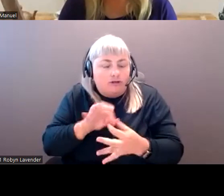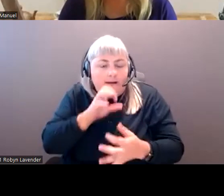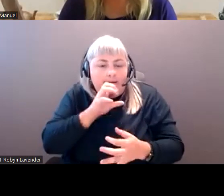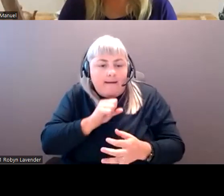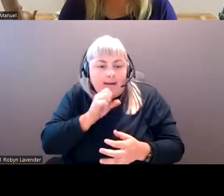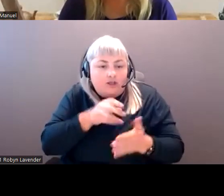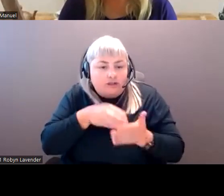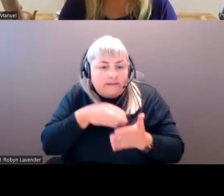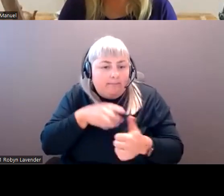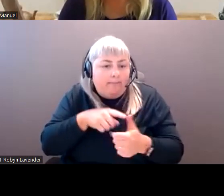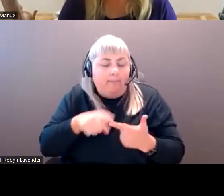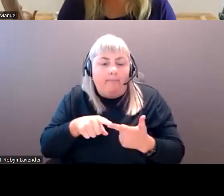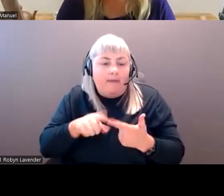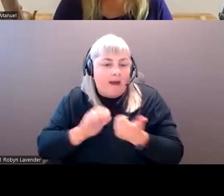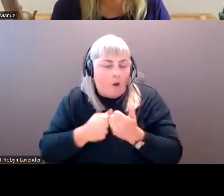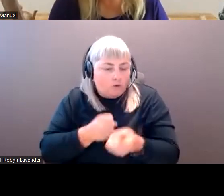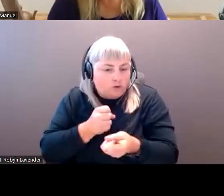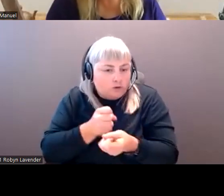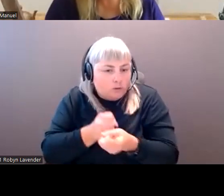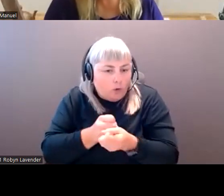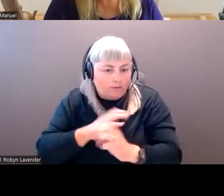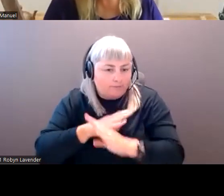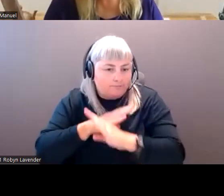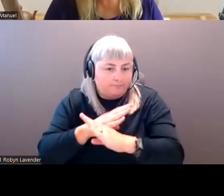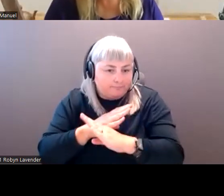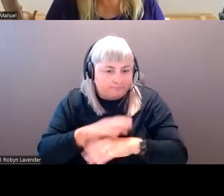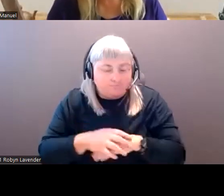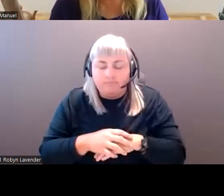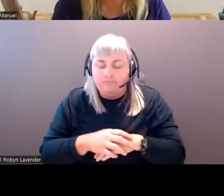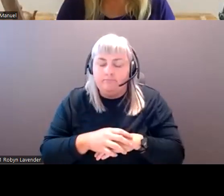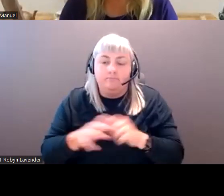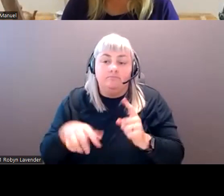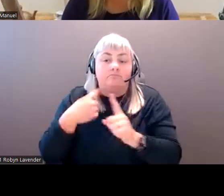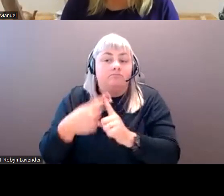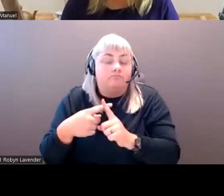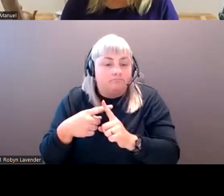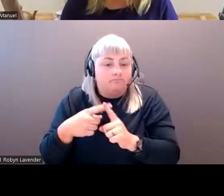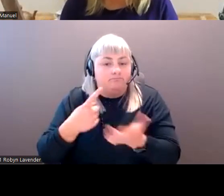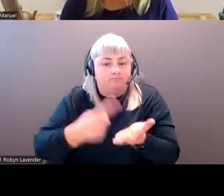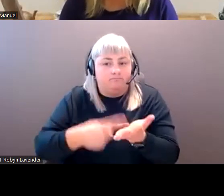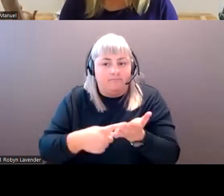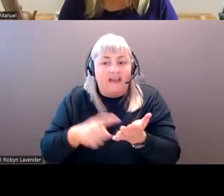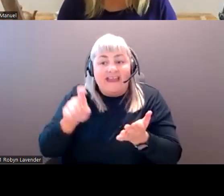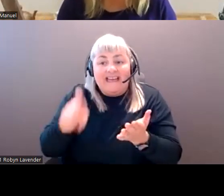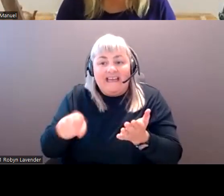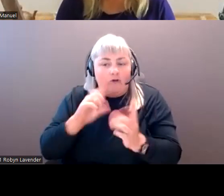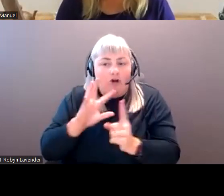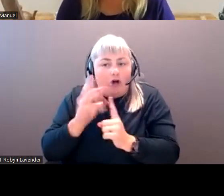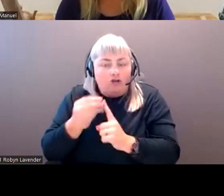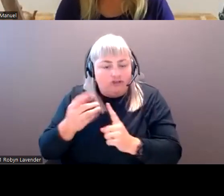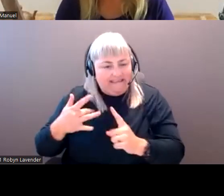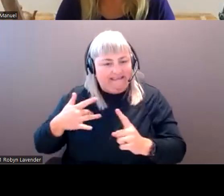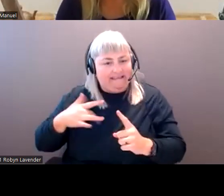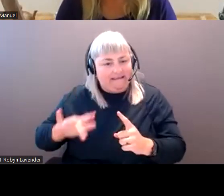order to support prevention, and the need for culturally sensitive and increased